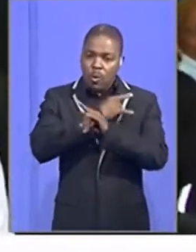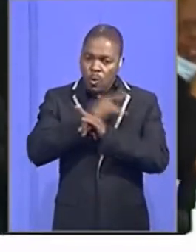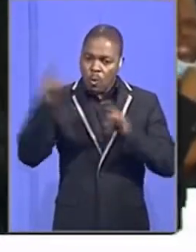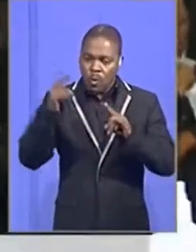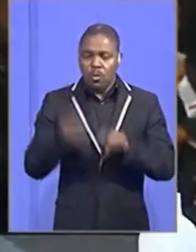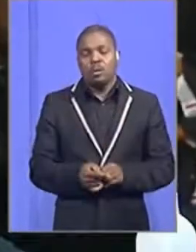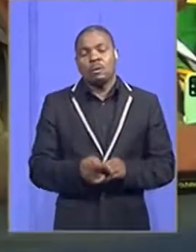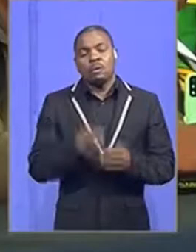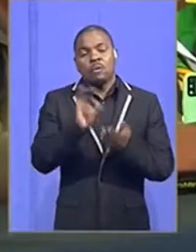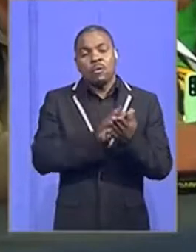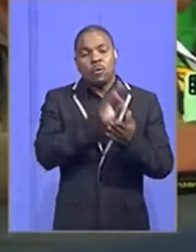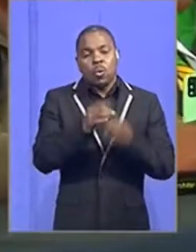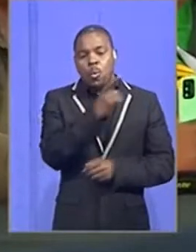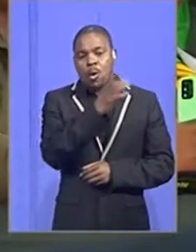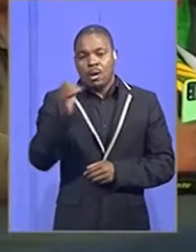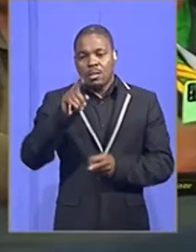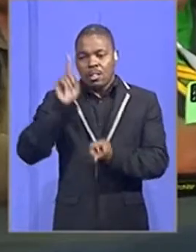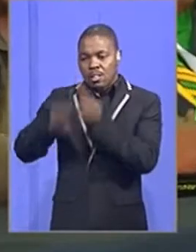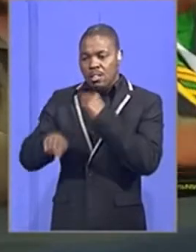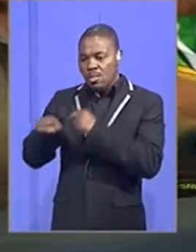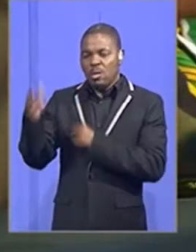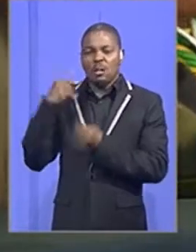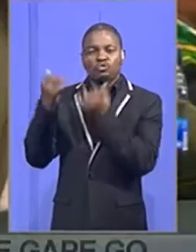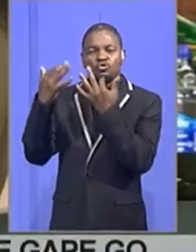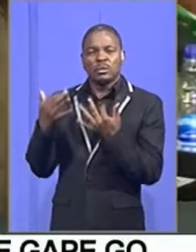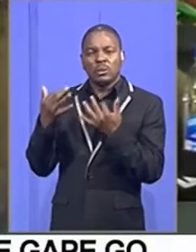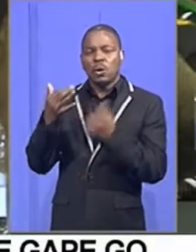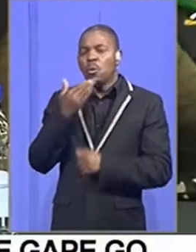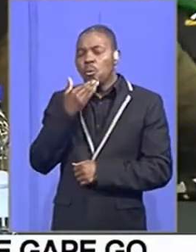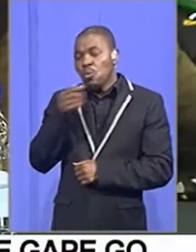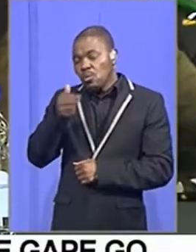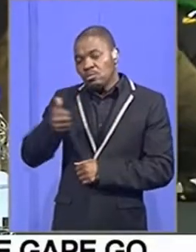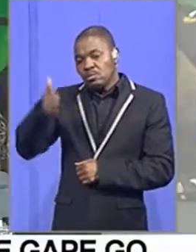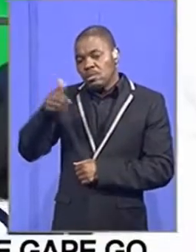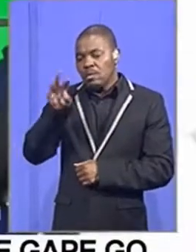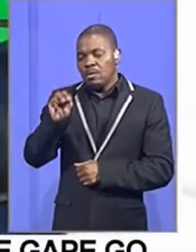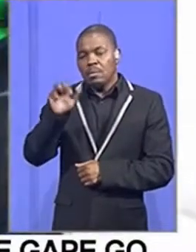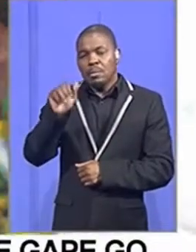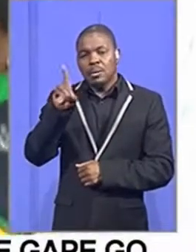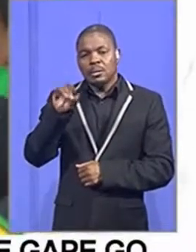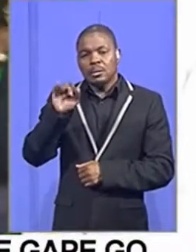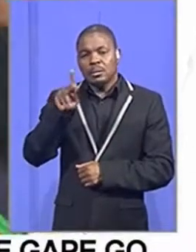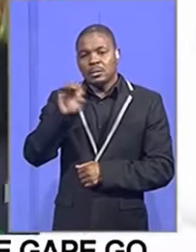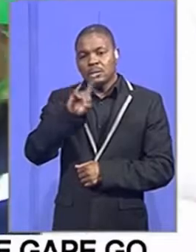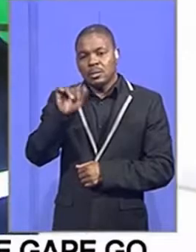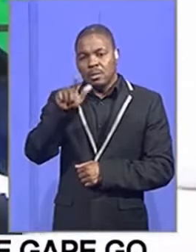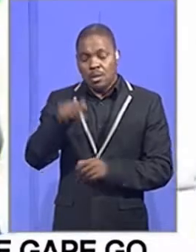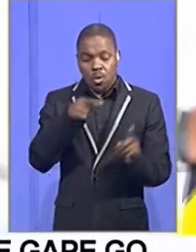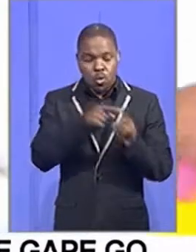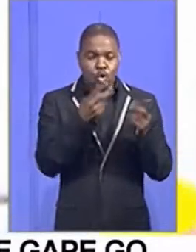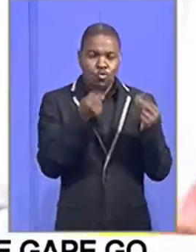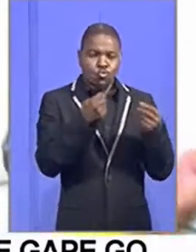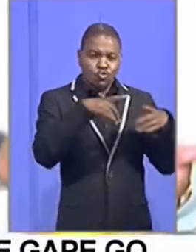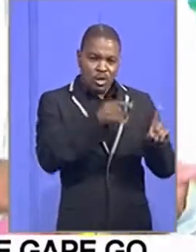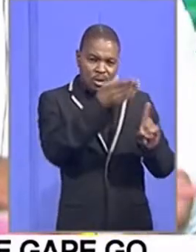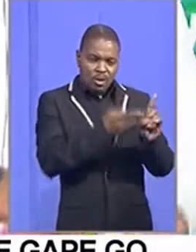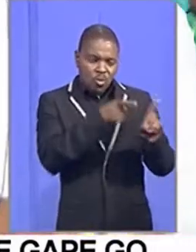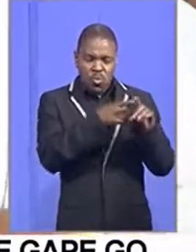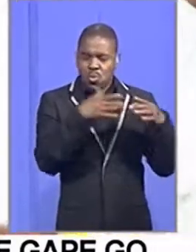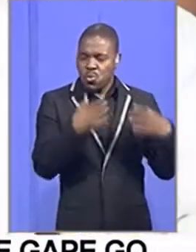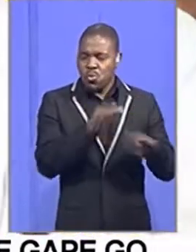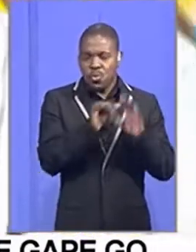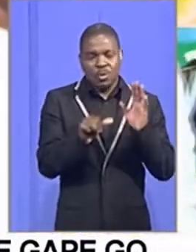le 100 go gaisa tsa ga motshwara matlotlo a maloba ba Baloma Dikizela. Fela maemo a gagwe jaaka Monnasetulo yo mošwa a goroga ka nako e